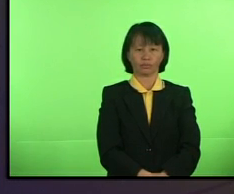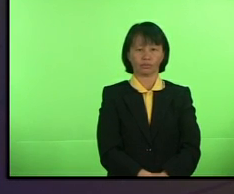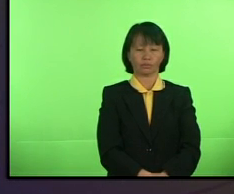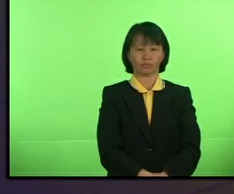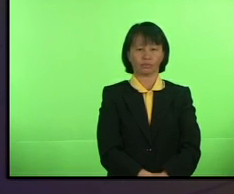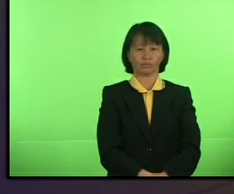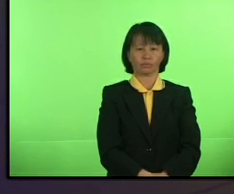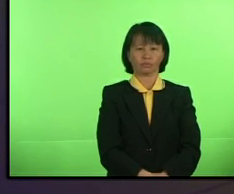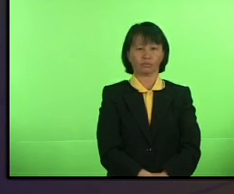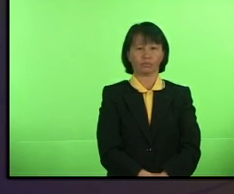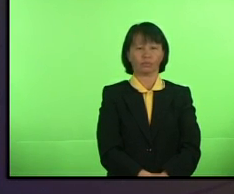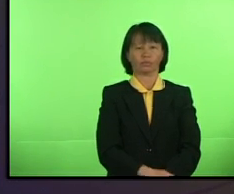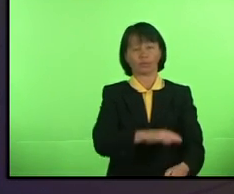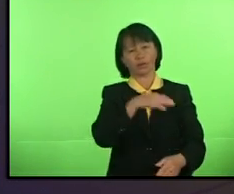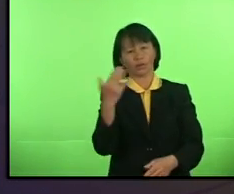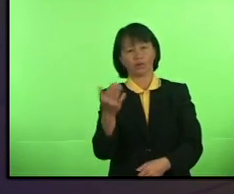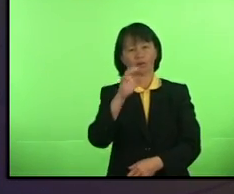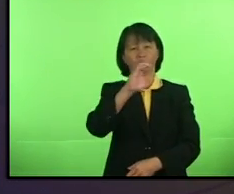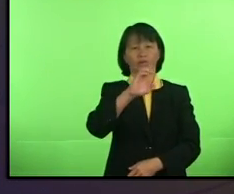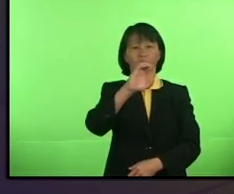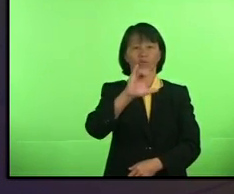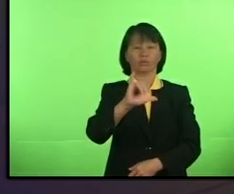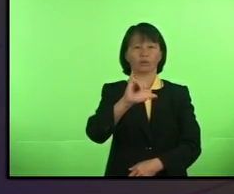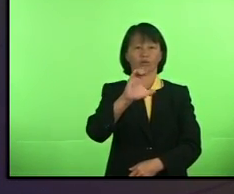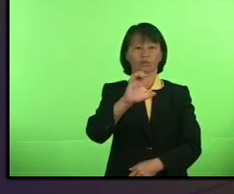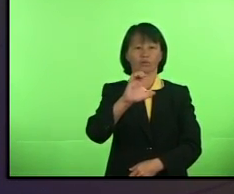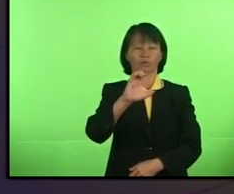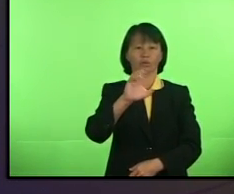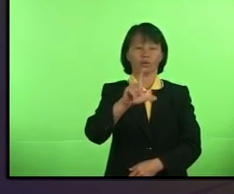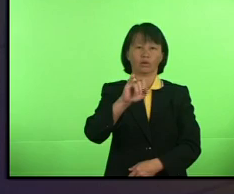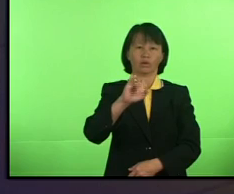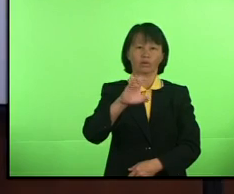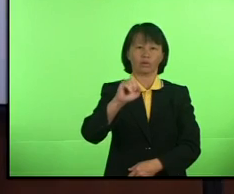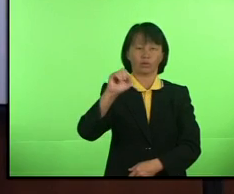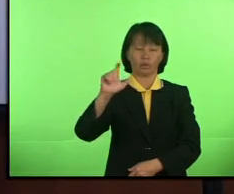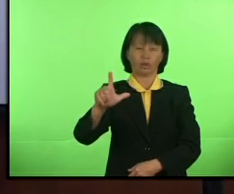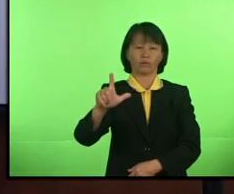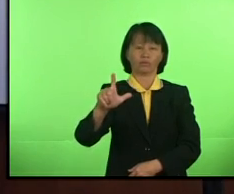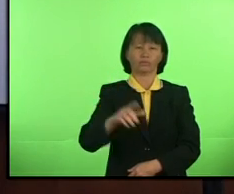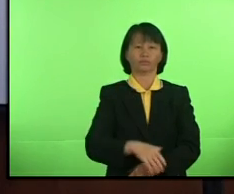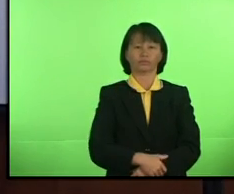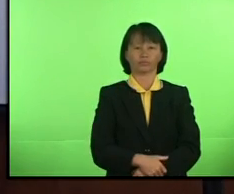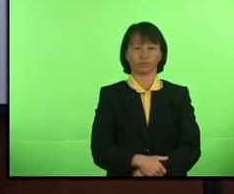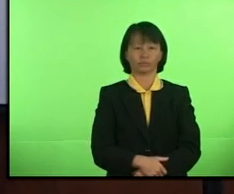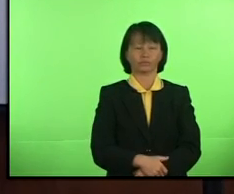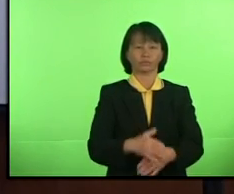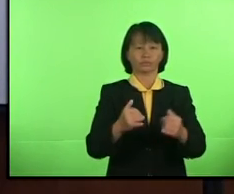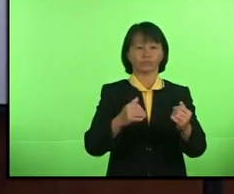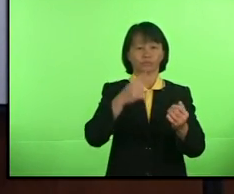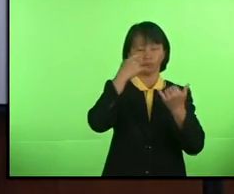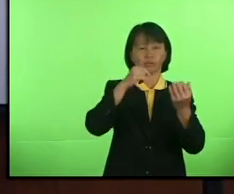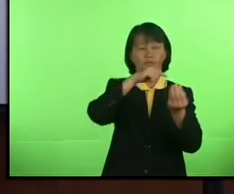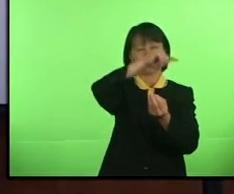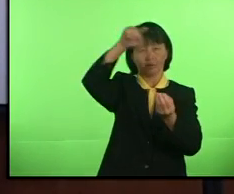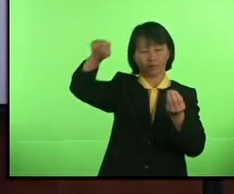the next slide is presented in a cyclical manner. Students, the next slide is the cyclical